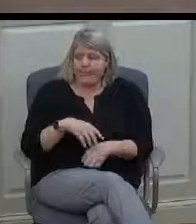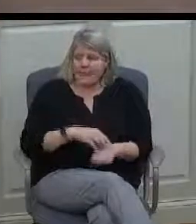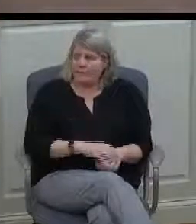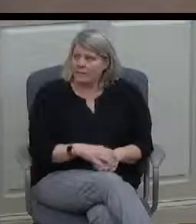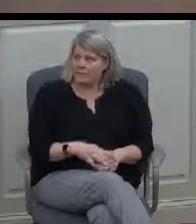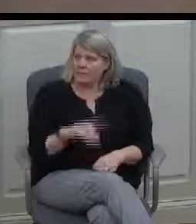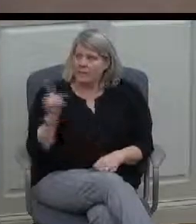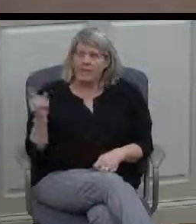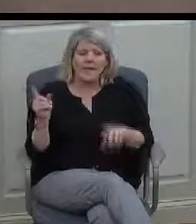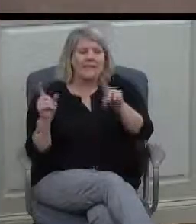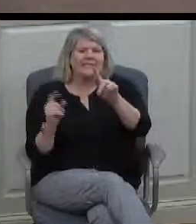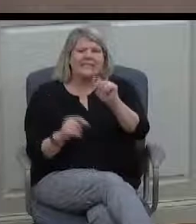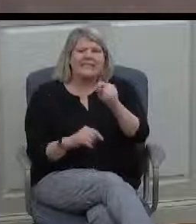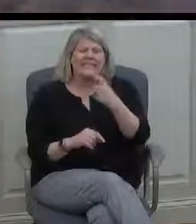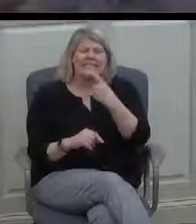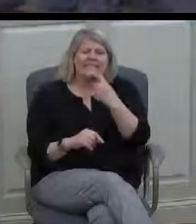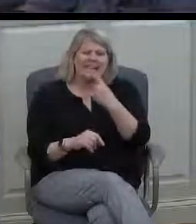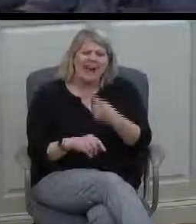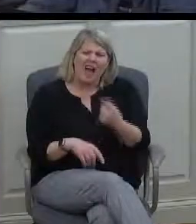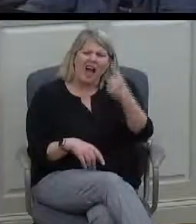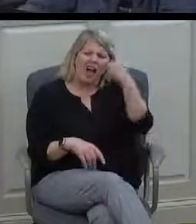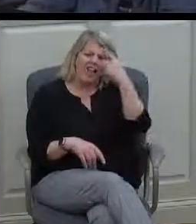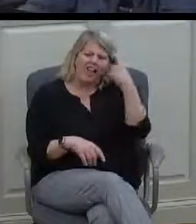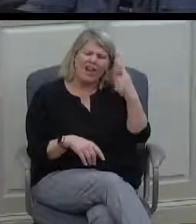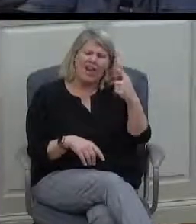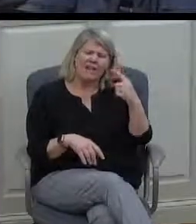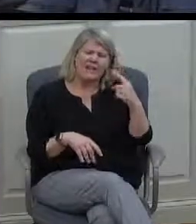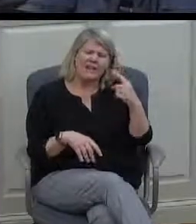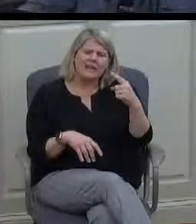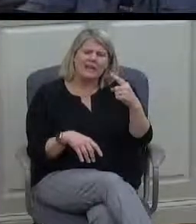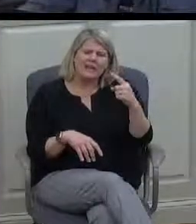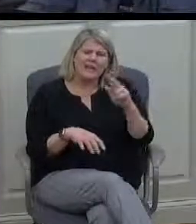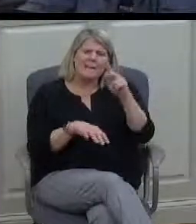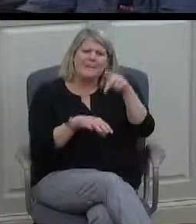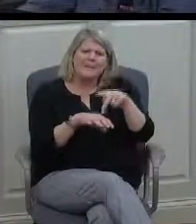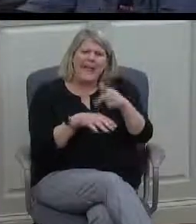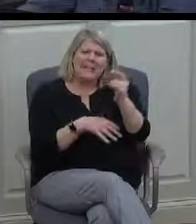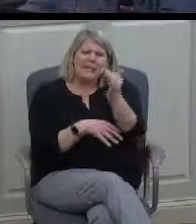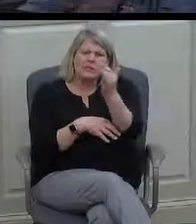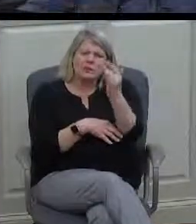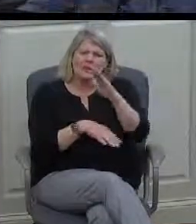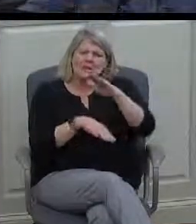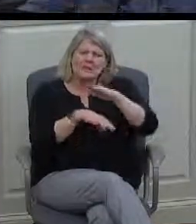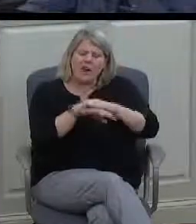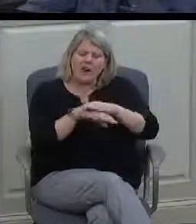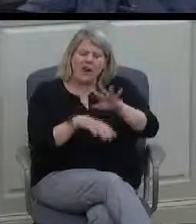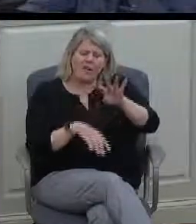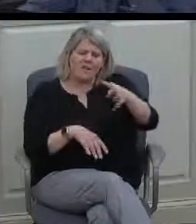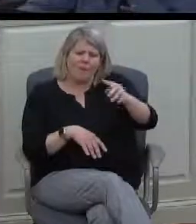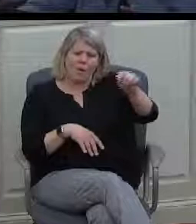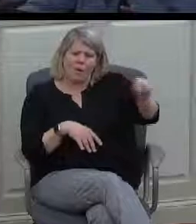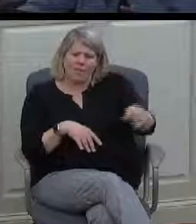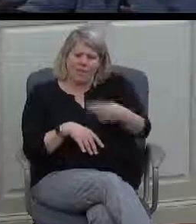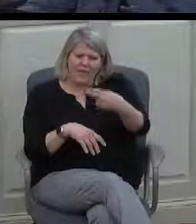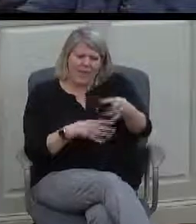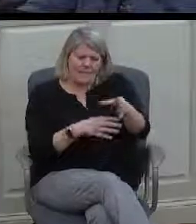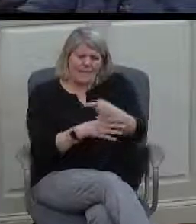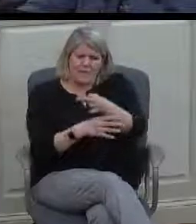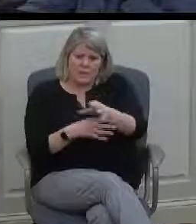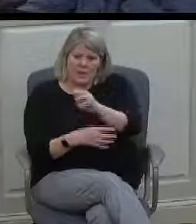I thought planting trees on 4th Street from between Main and Walnut was a little surprising to